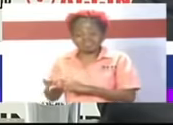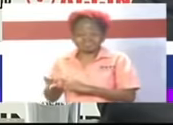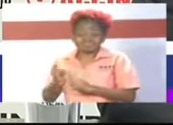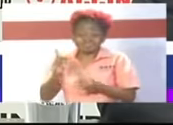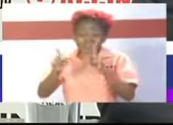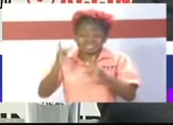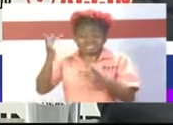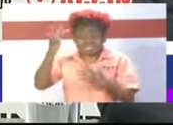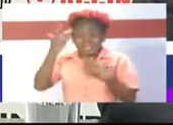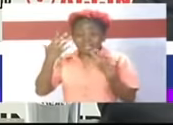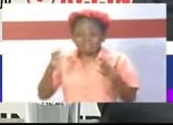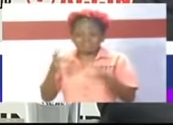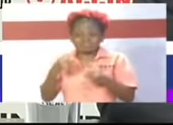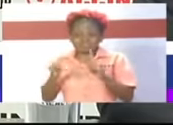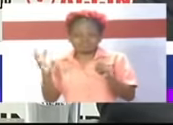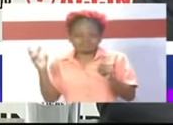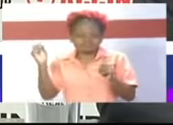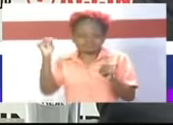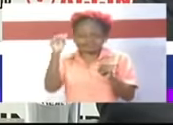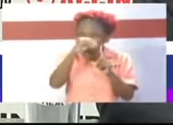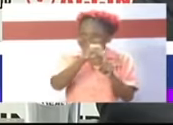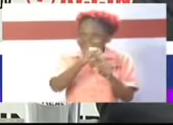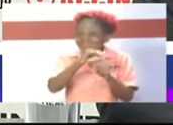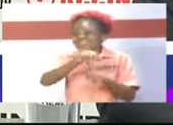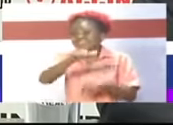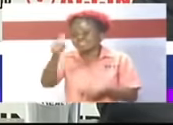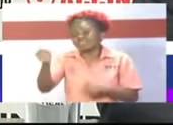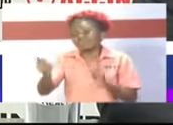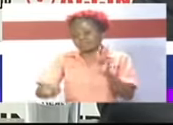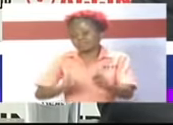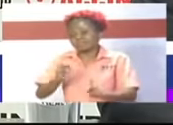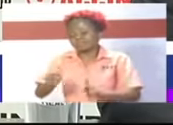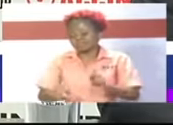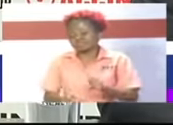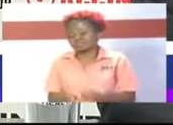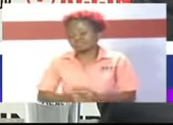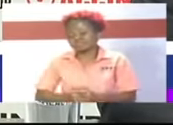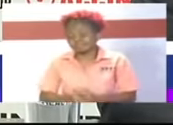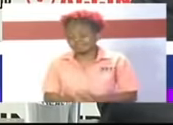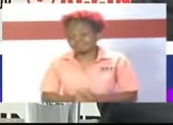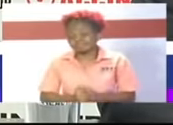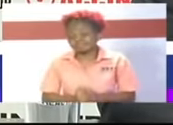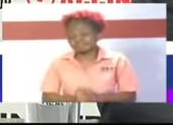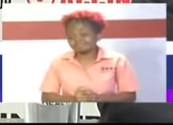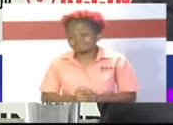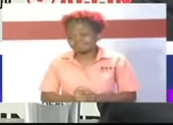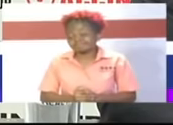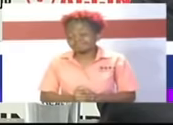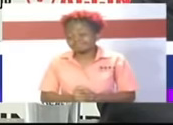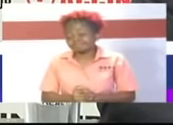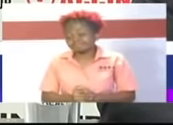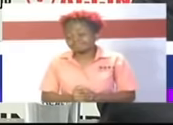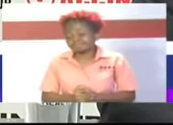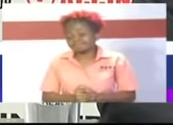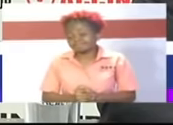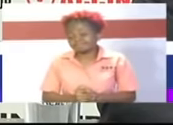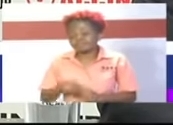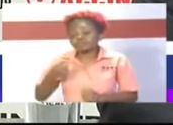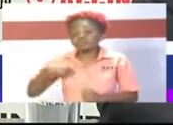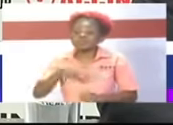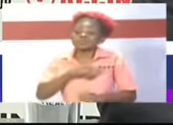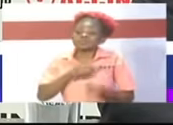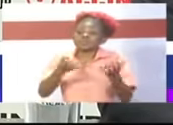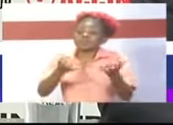there is an enforced restriction of movement or not, what we want to have the population understand